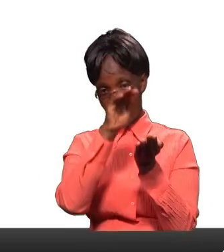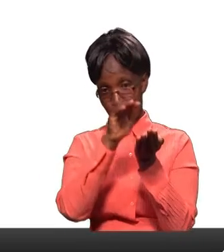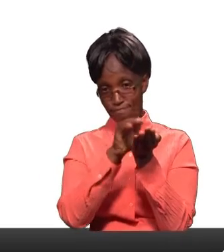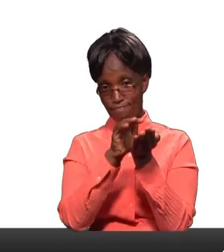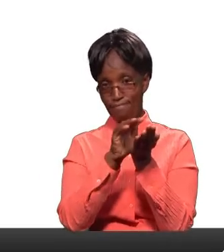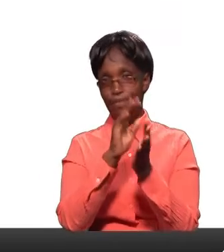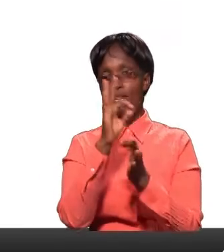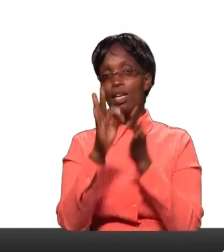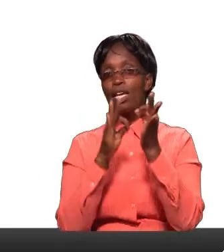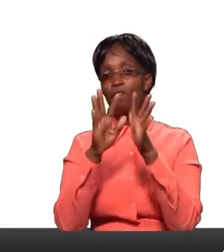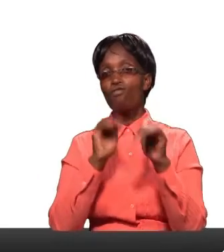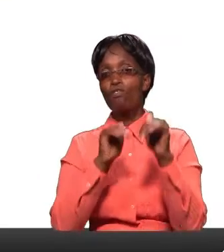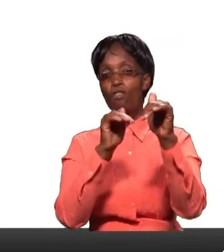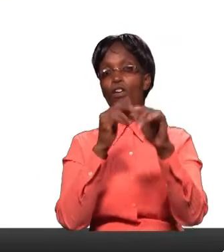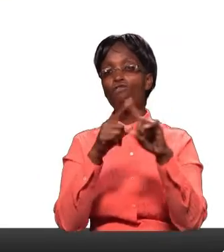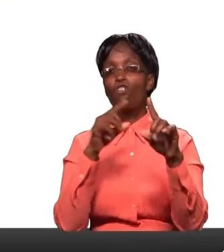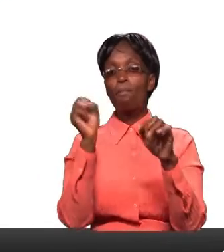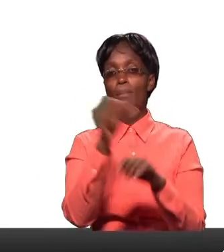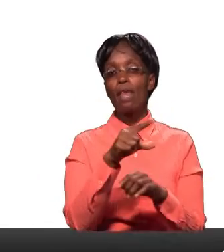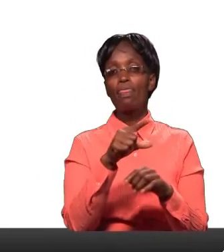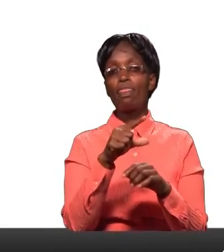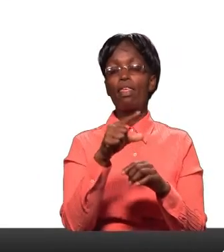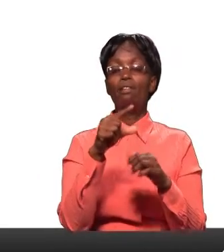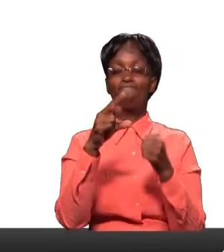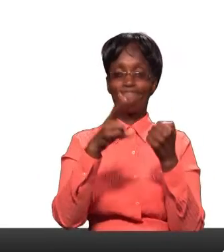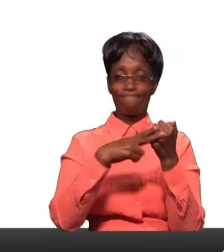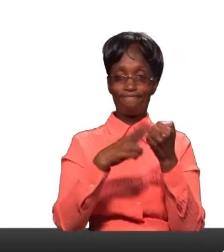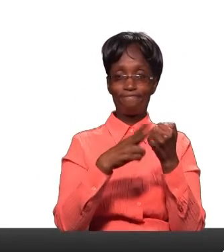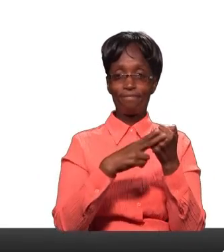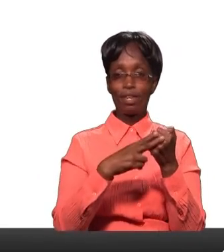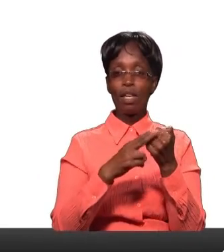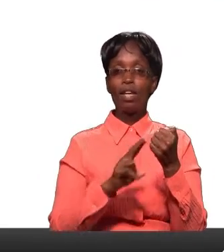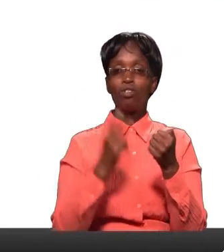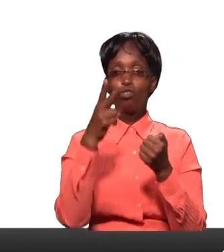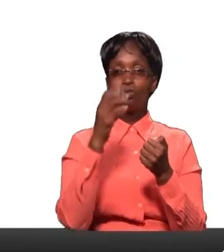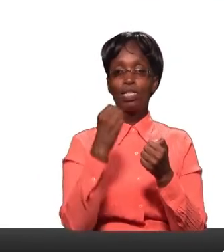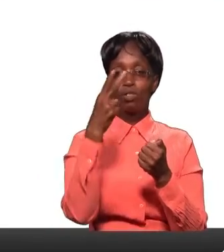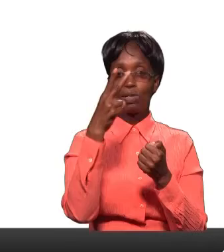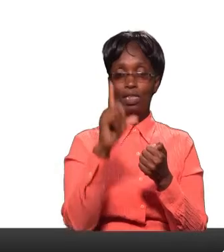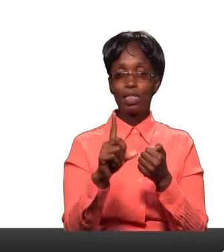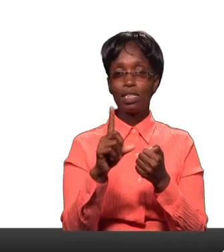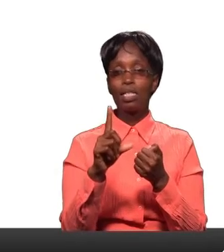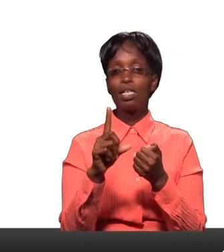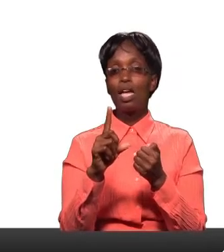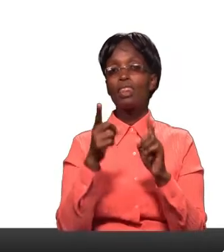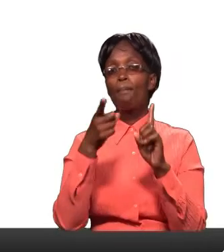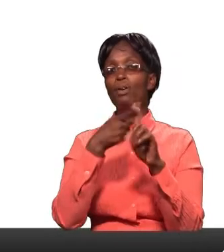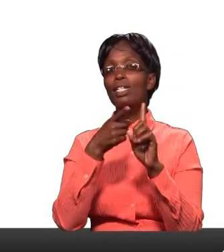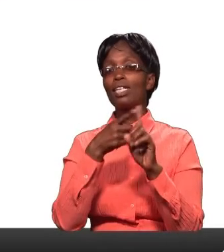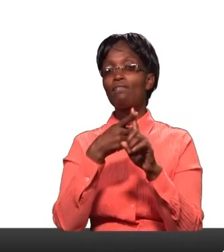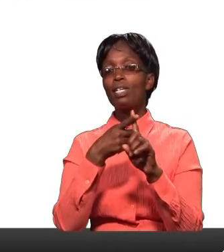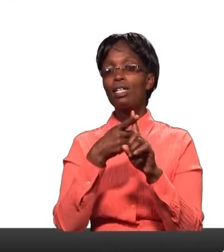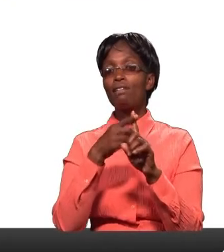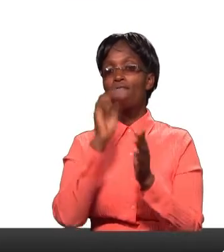When we escalated measures in July of 2020, the positivity rate fell from 13% in June